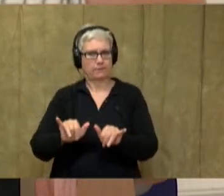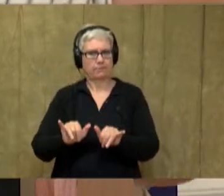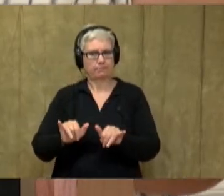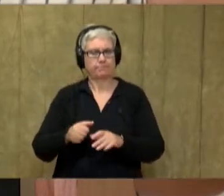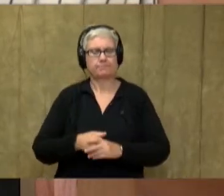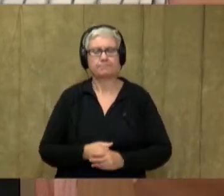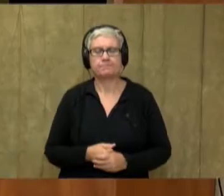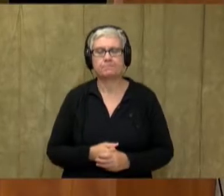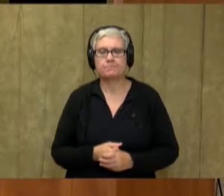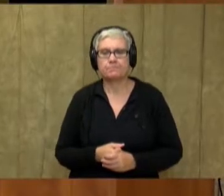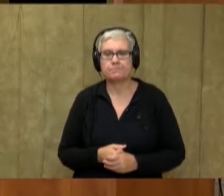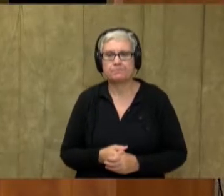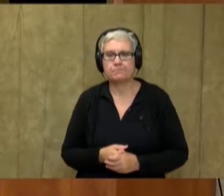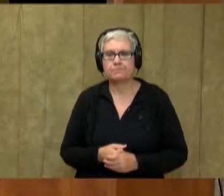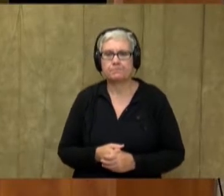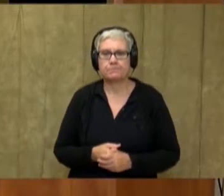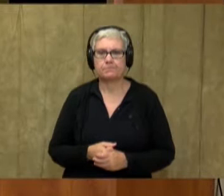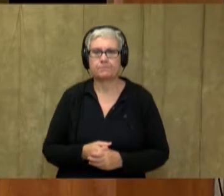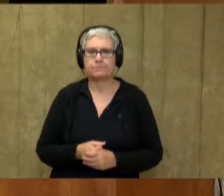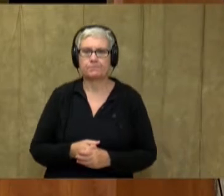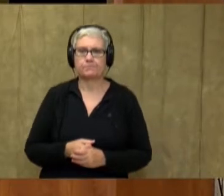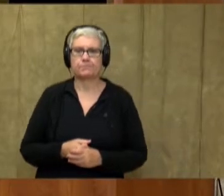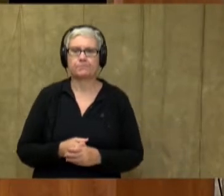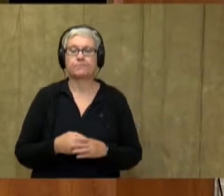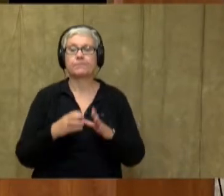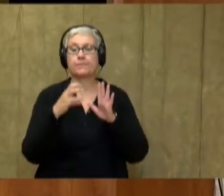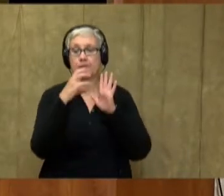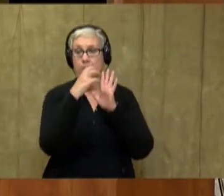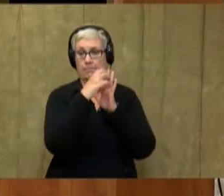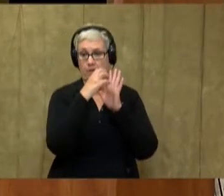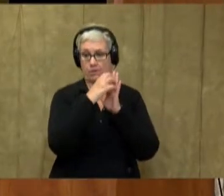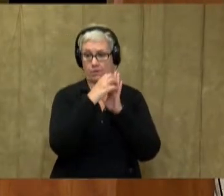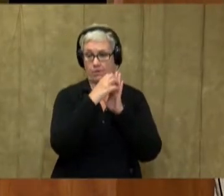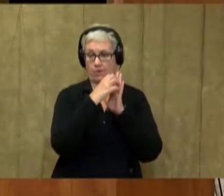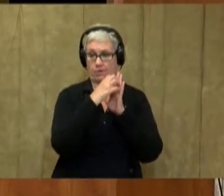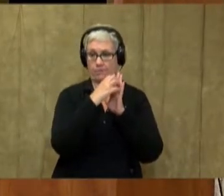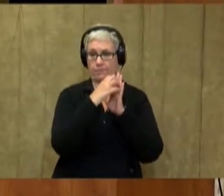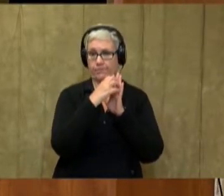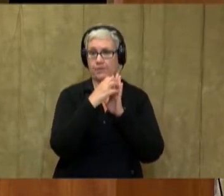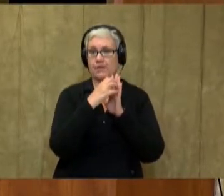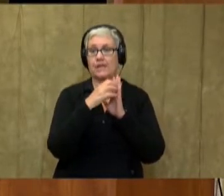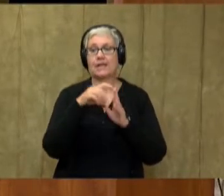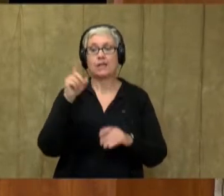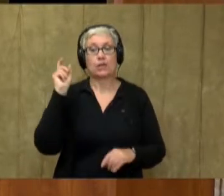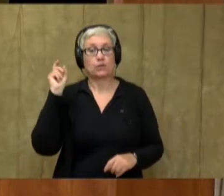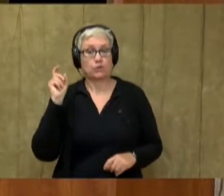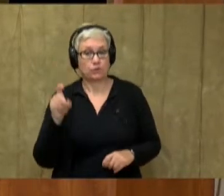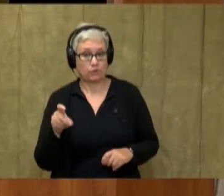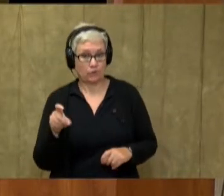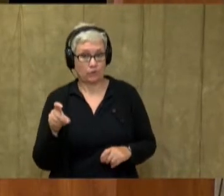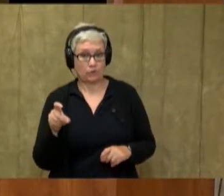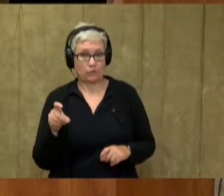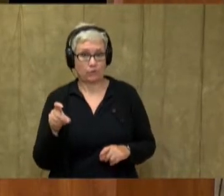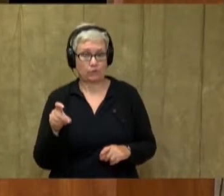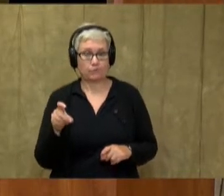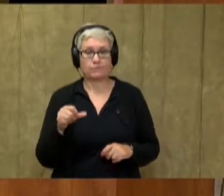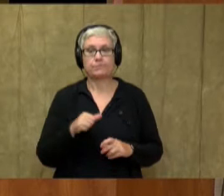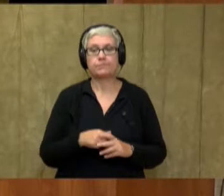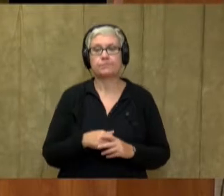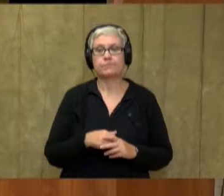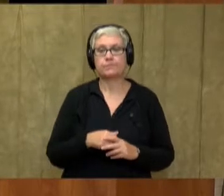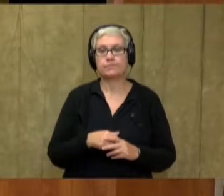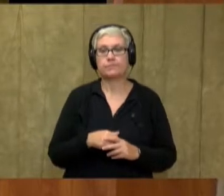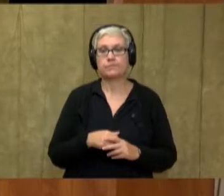All right, so your paragraph, especially when writing argumentatively, is we really want you guys not to write